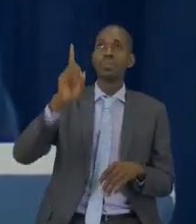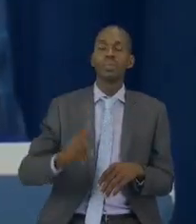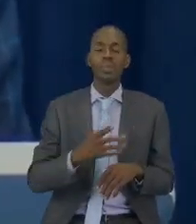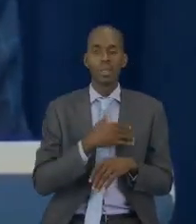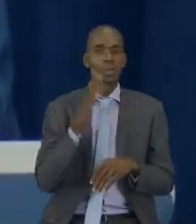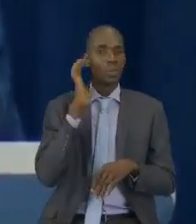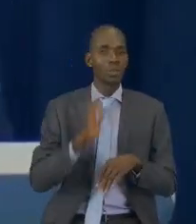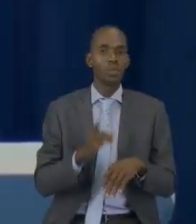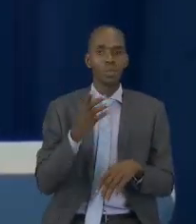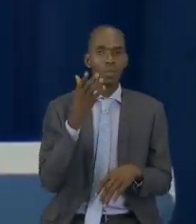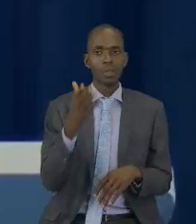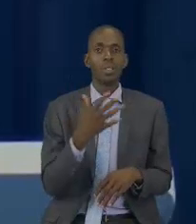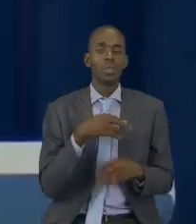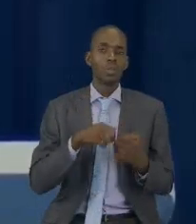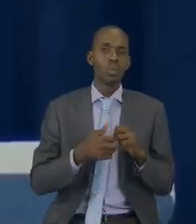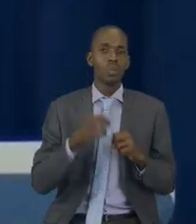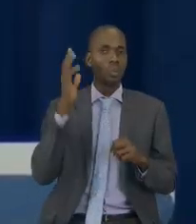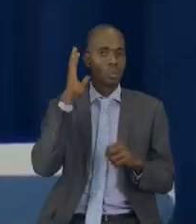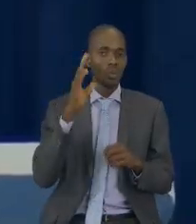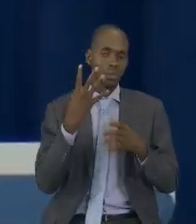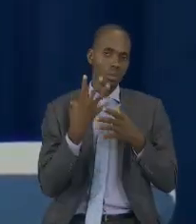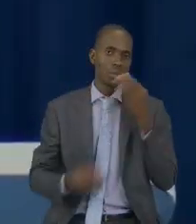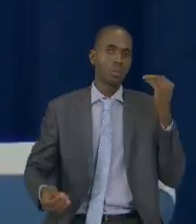your problem will disappear.